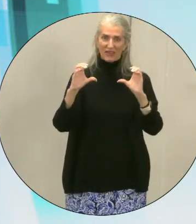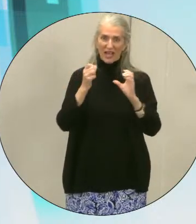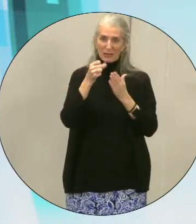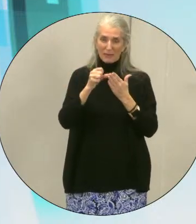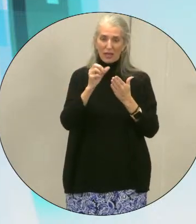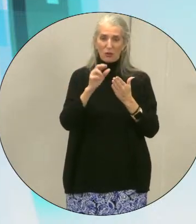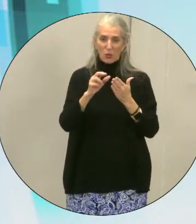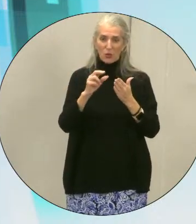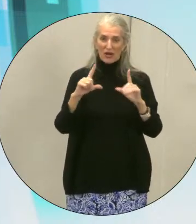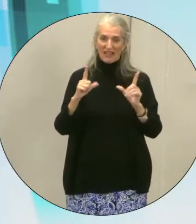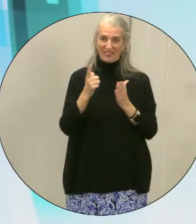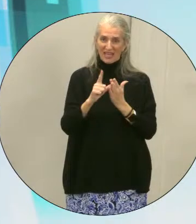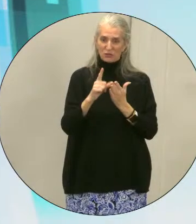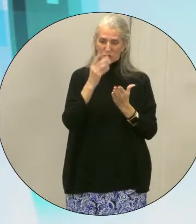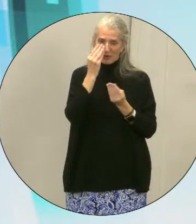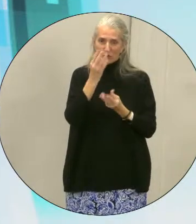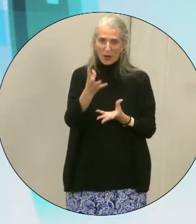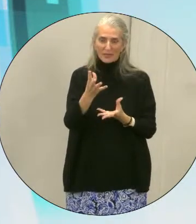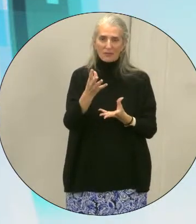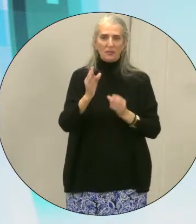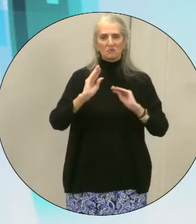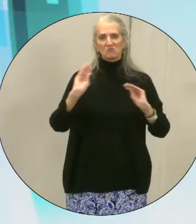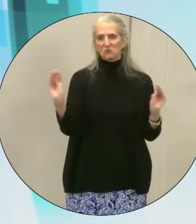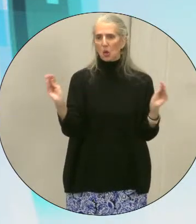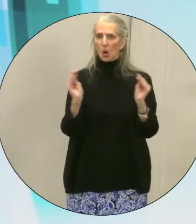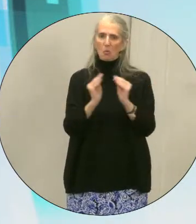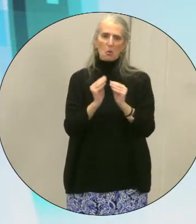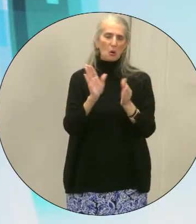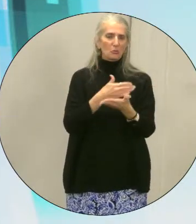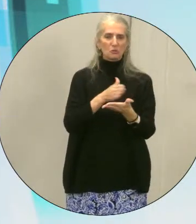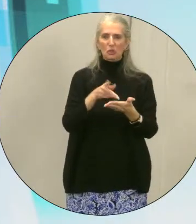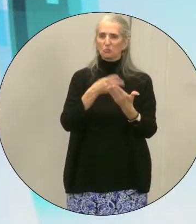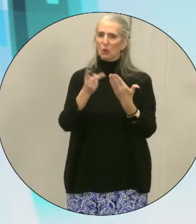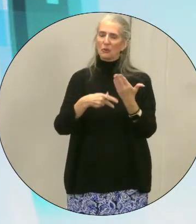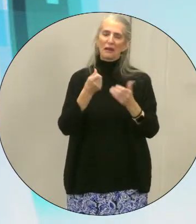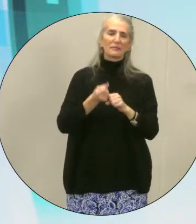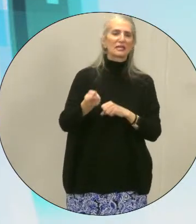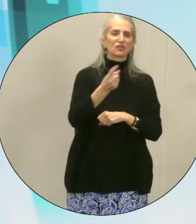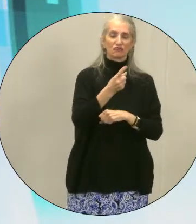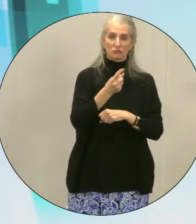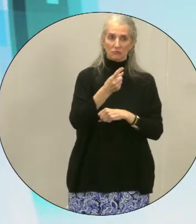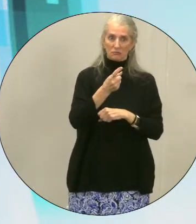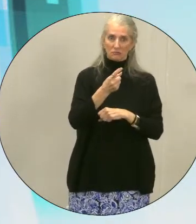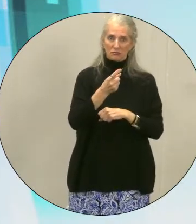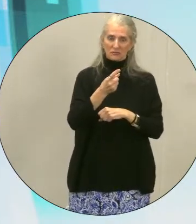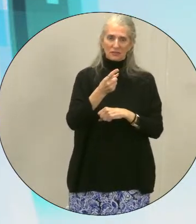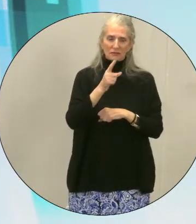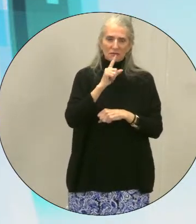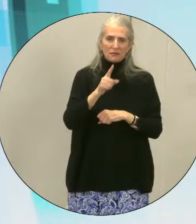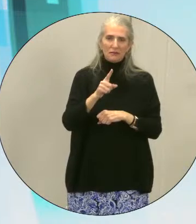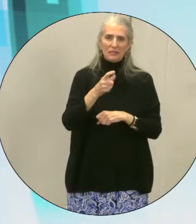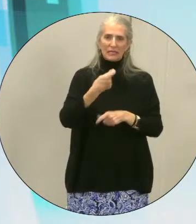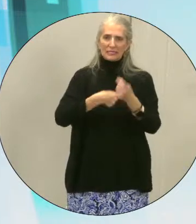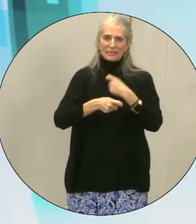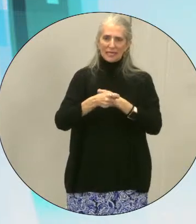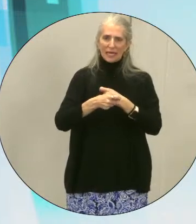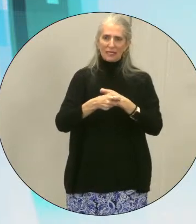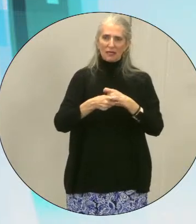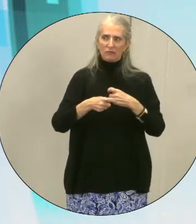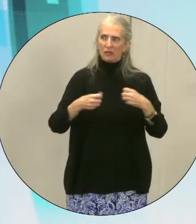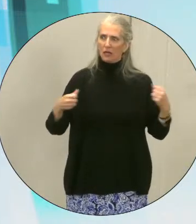their principals to inform them that there will be no music program in their schools next year. Instead of embracing a climate of fear